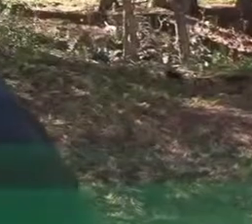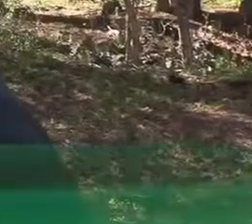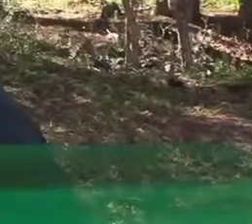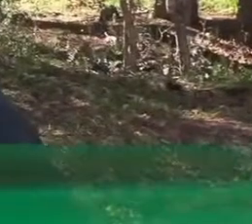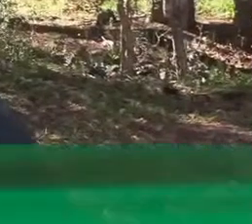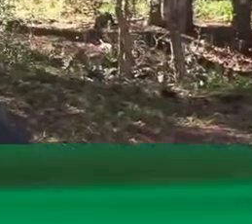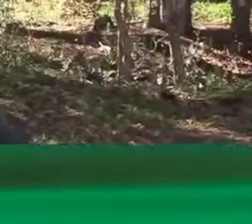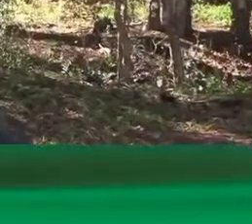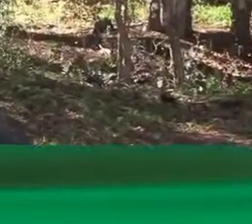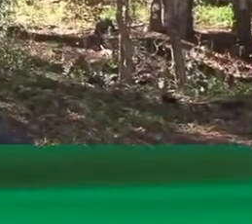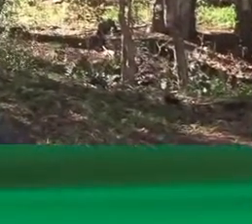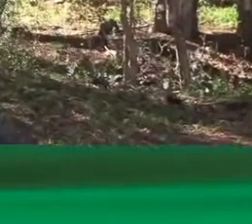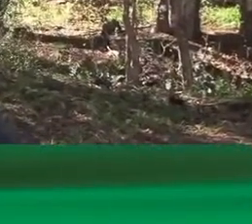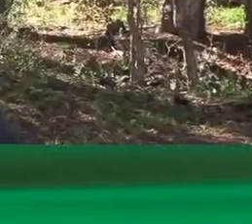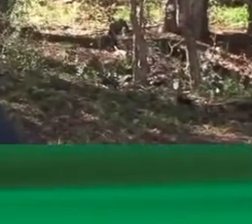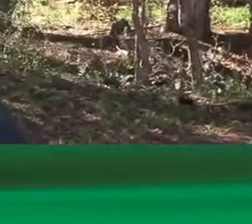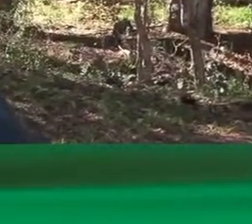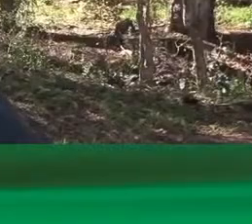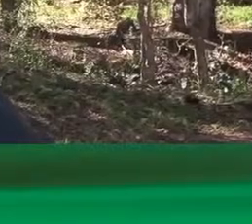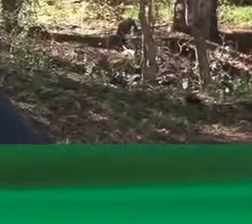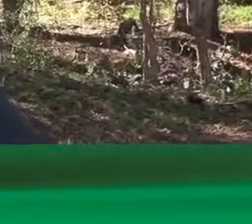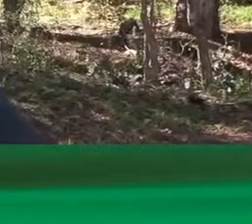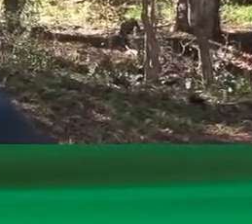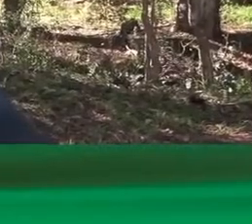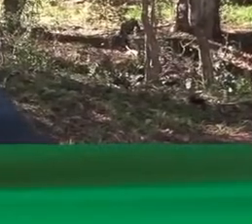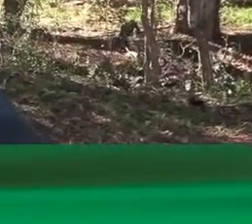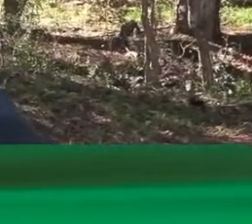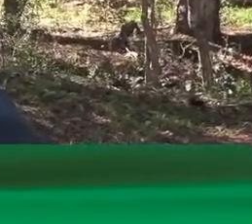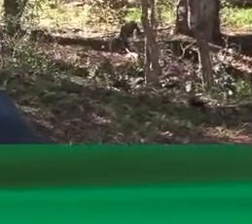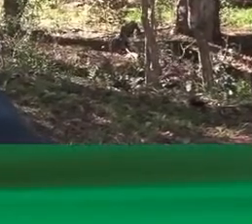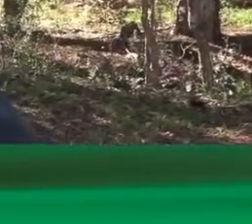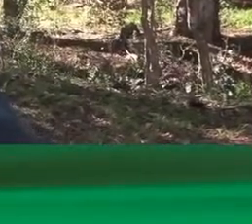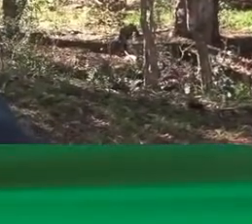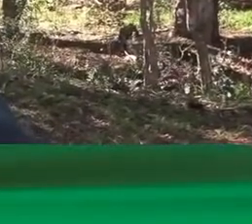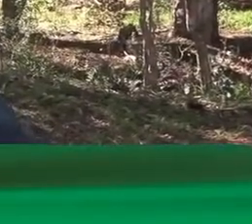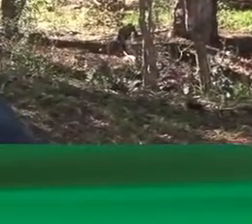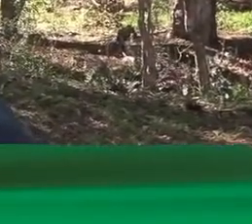name is Velile. You are Puma Kappa. And I'm the owner and the founder.